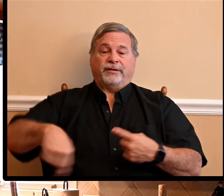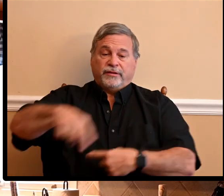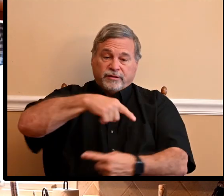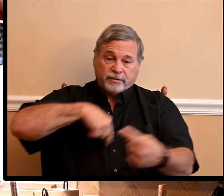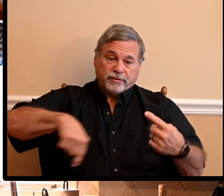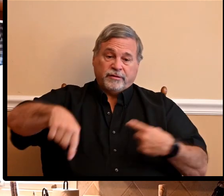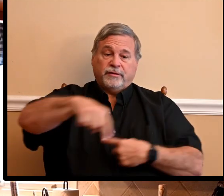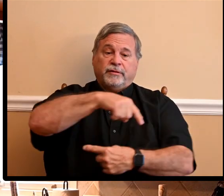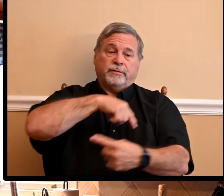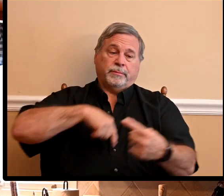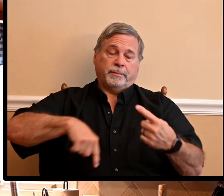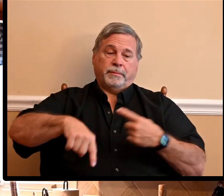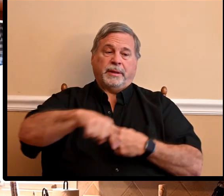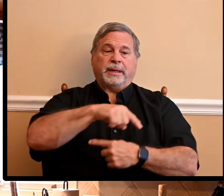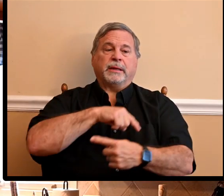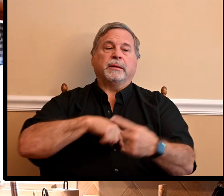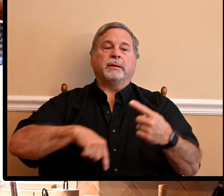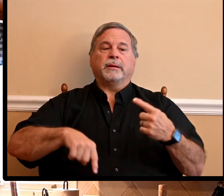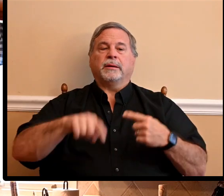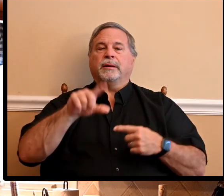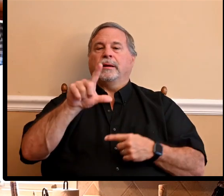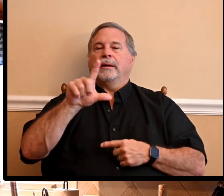Now, if you have a spinning